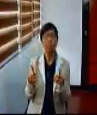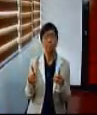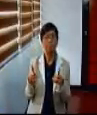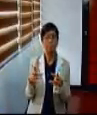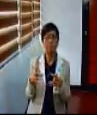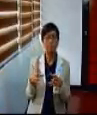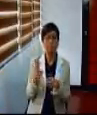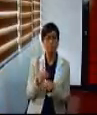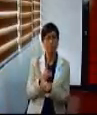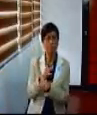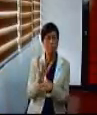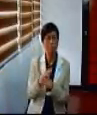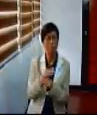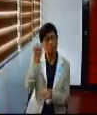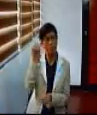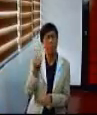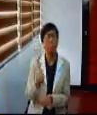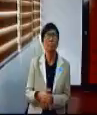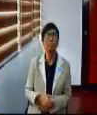useful insights.